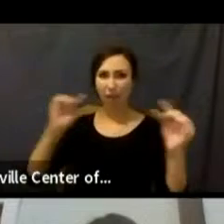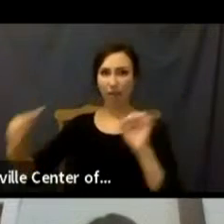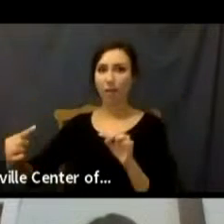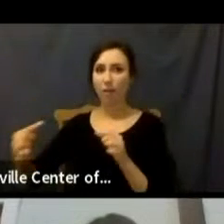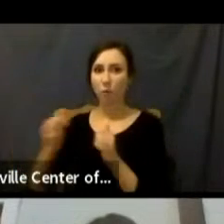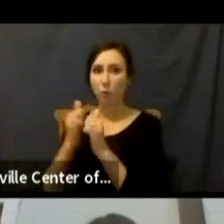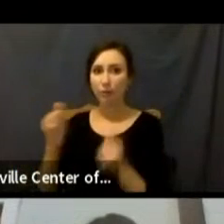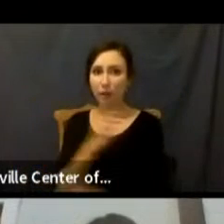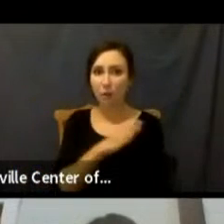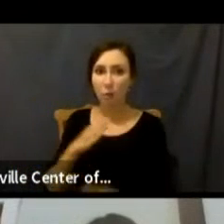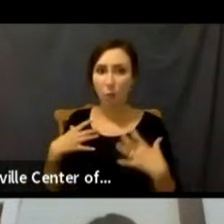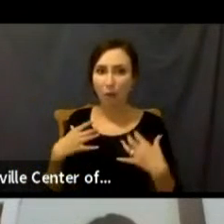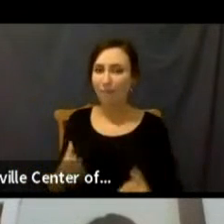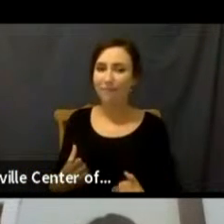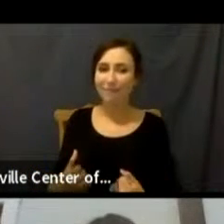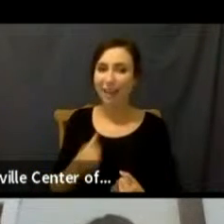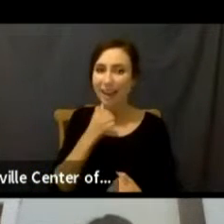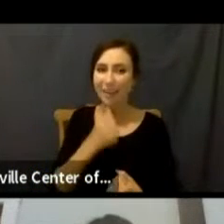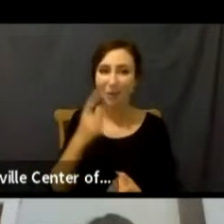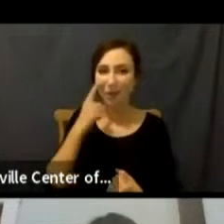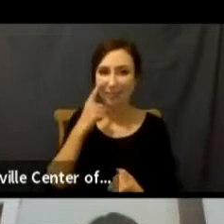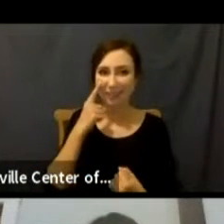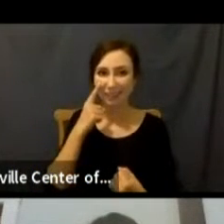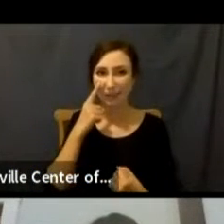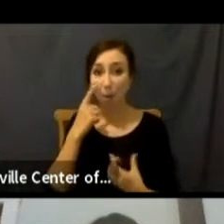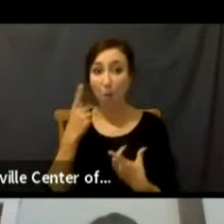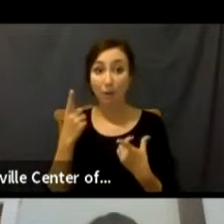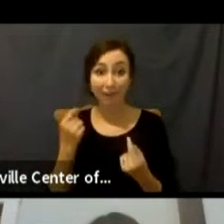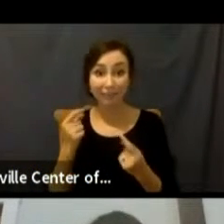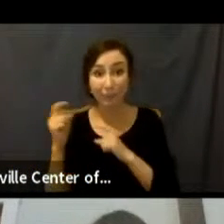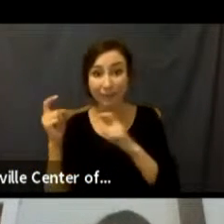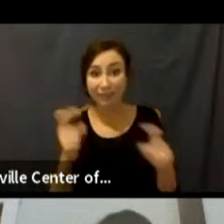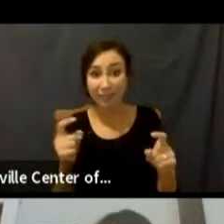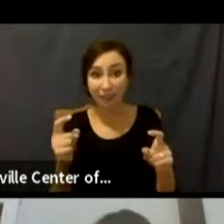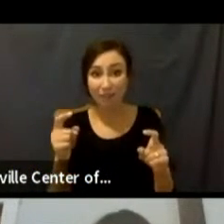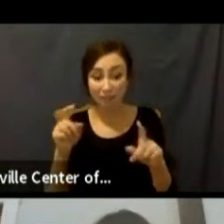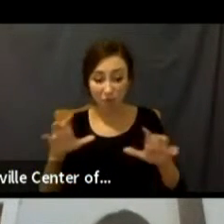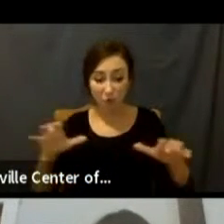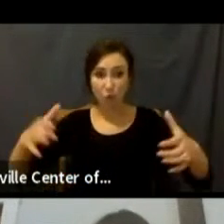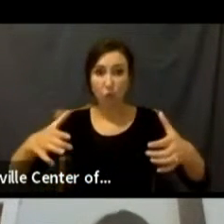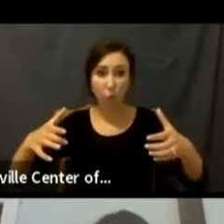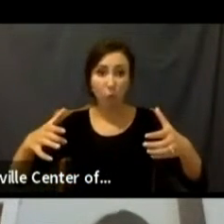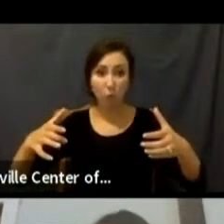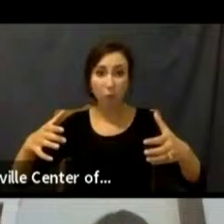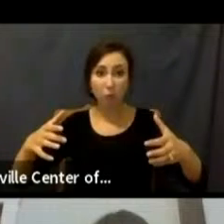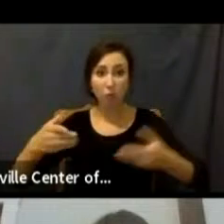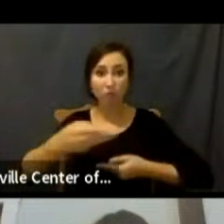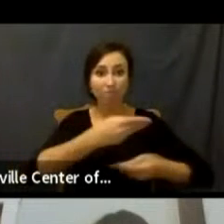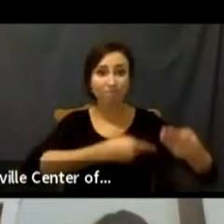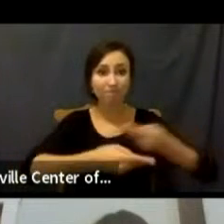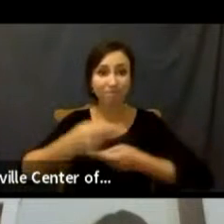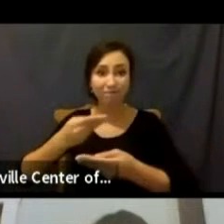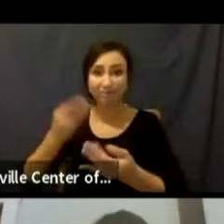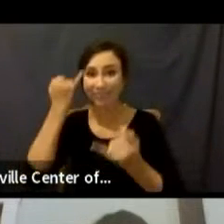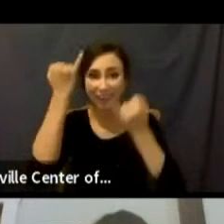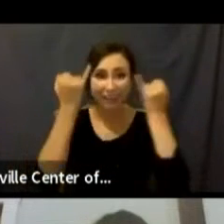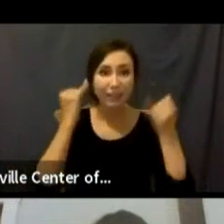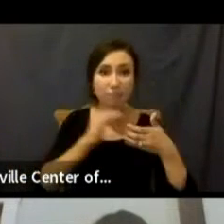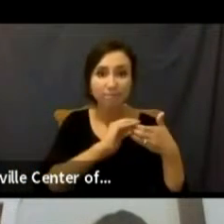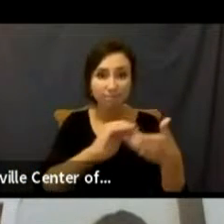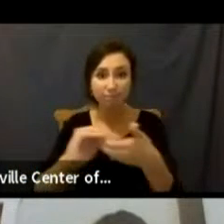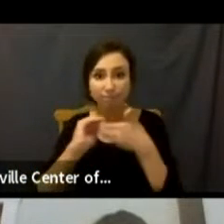think is unlikely. But what it has done is given a forum to exchange ideas, to